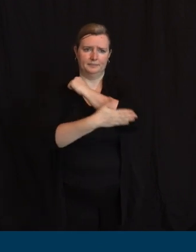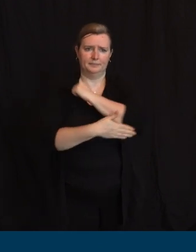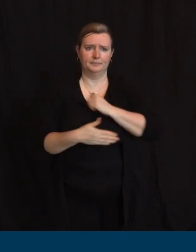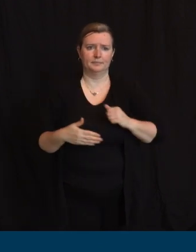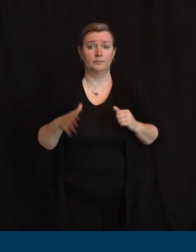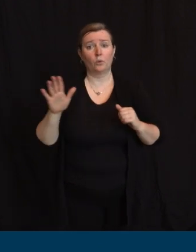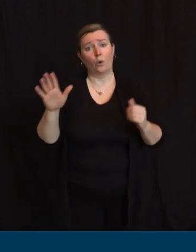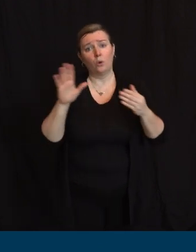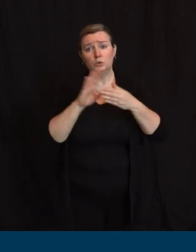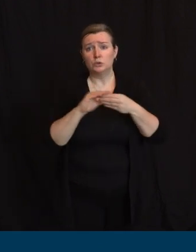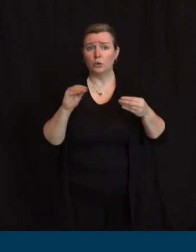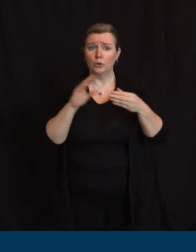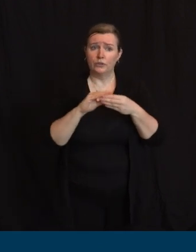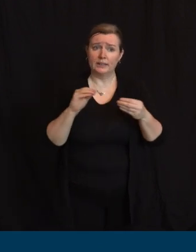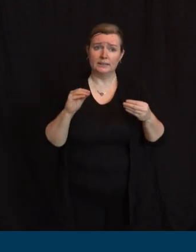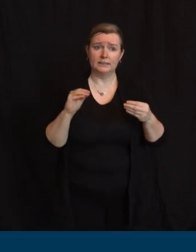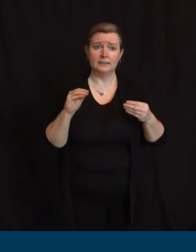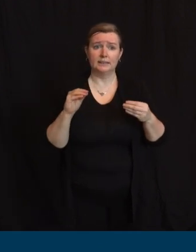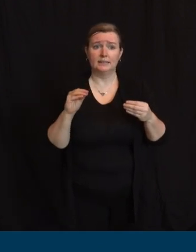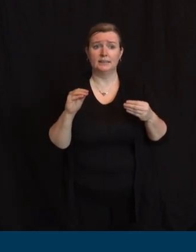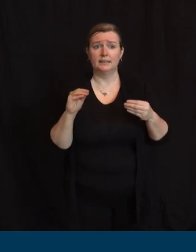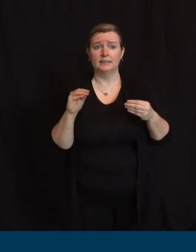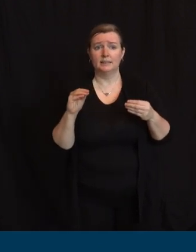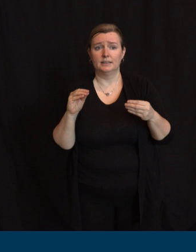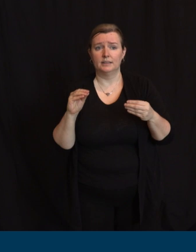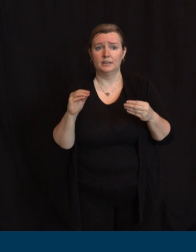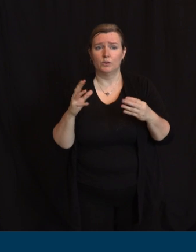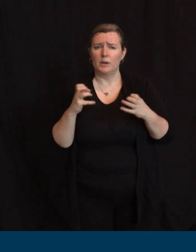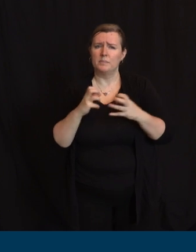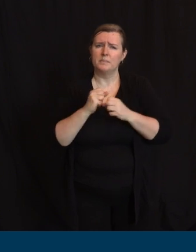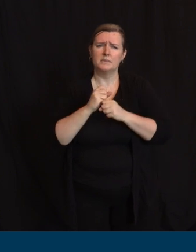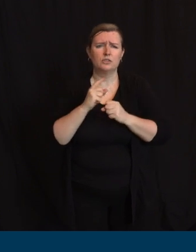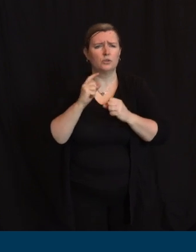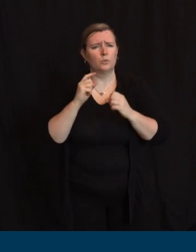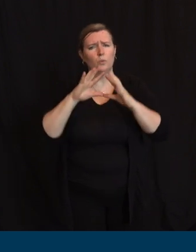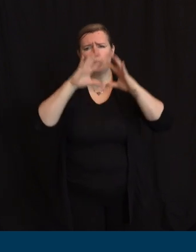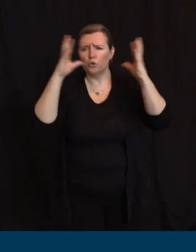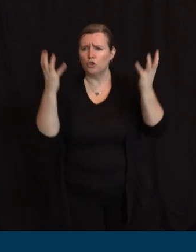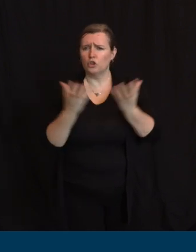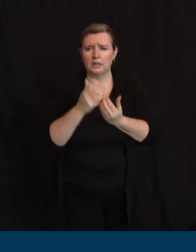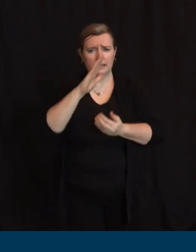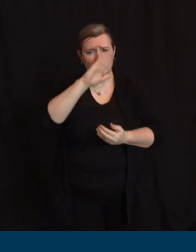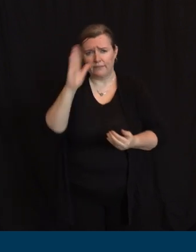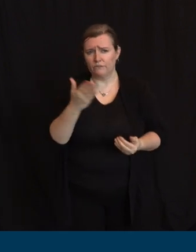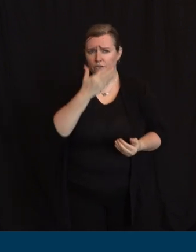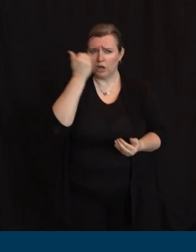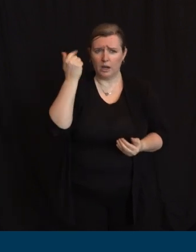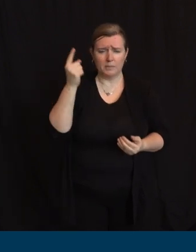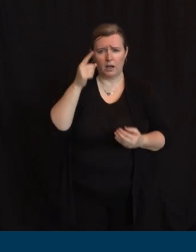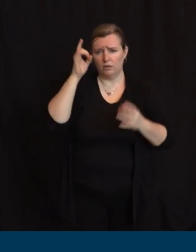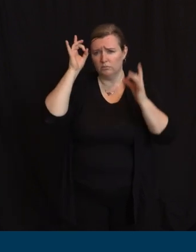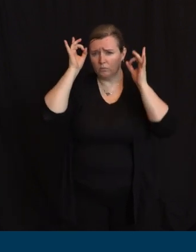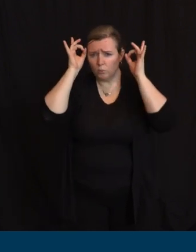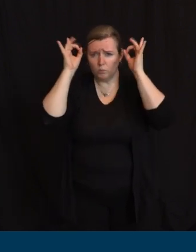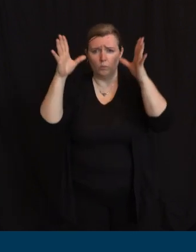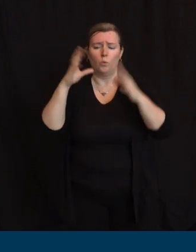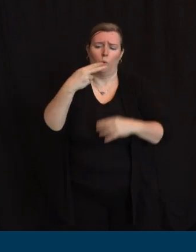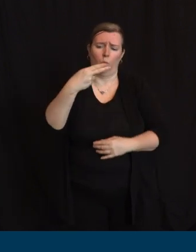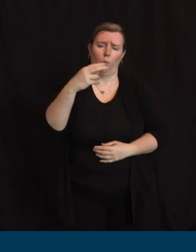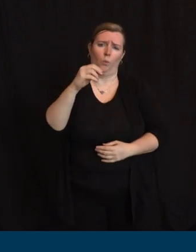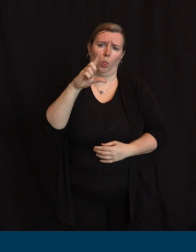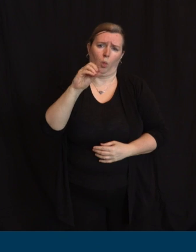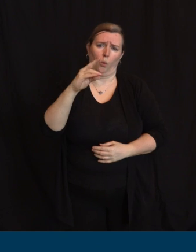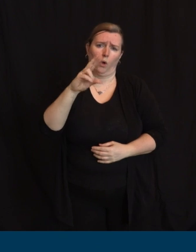work to ensure that the world never forgets the horrors of the Holocaust. She would share her story of survival and liberation